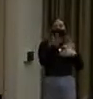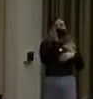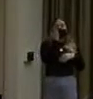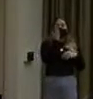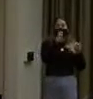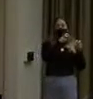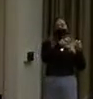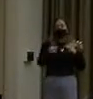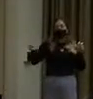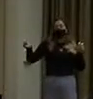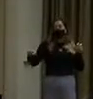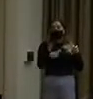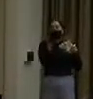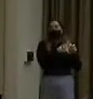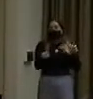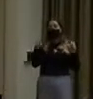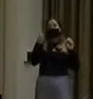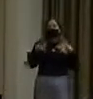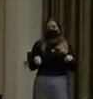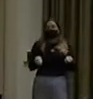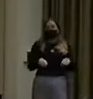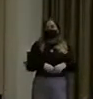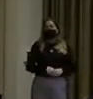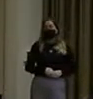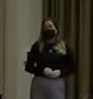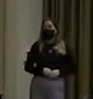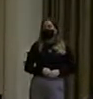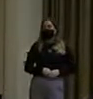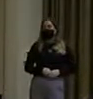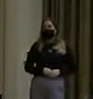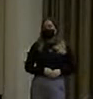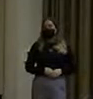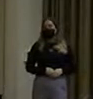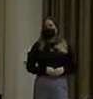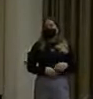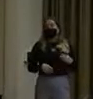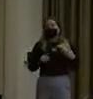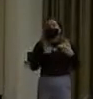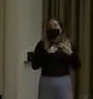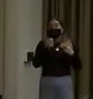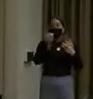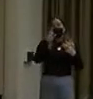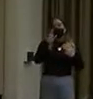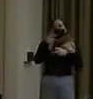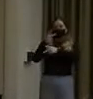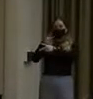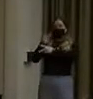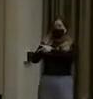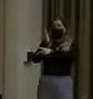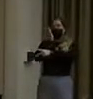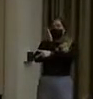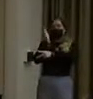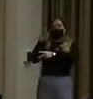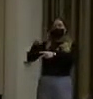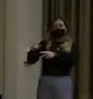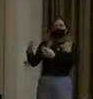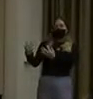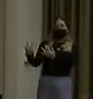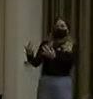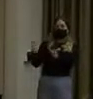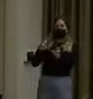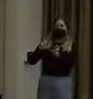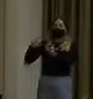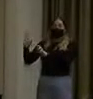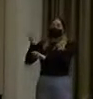general care to intensive care, and or we have to keep stash footage of beds that are available